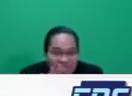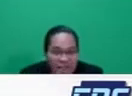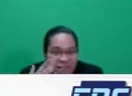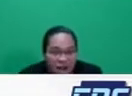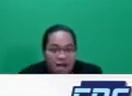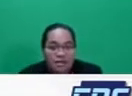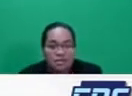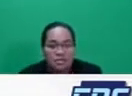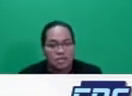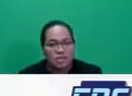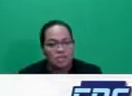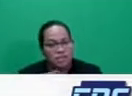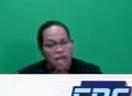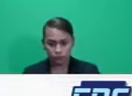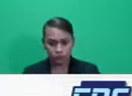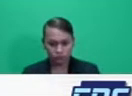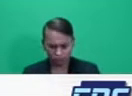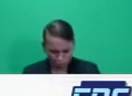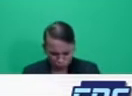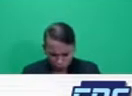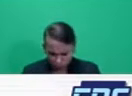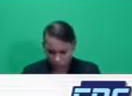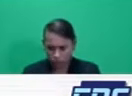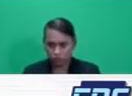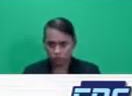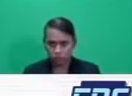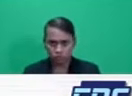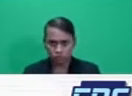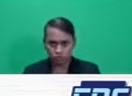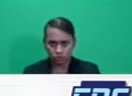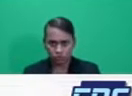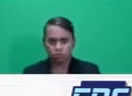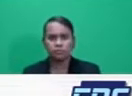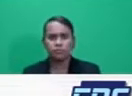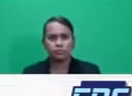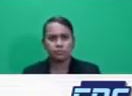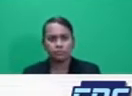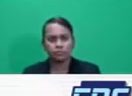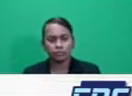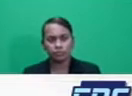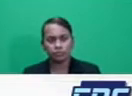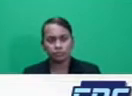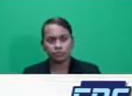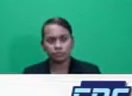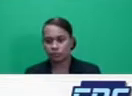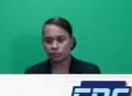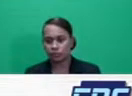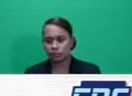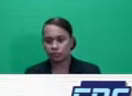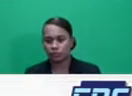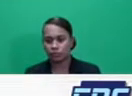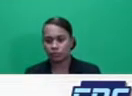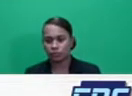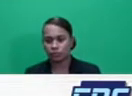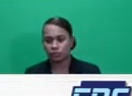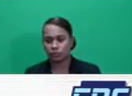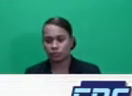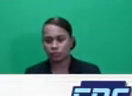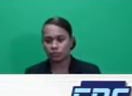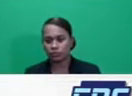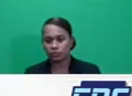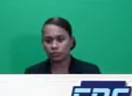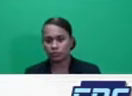and Human Rights, which tabled its report on the Department of Legislature's annual report from 2016 to